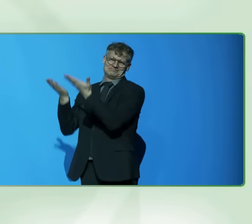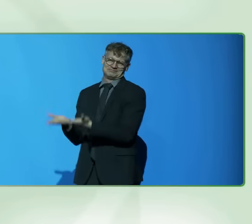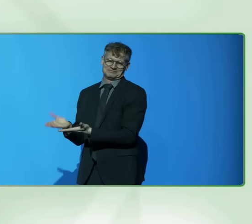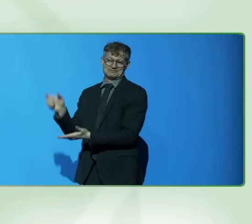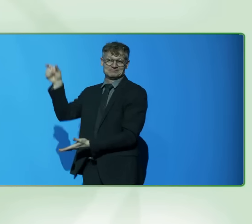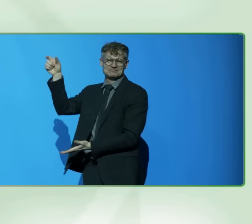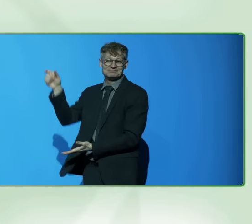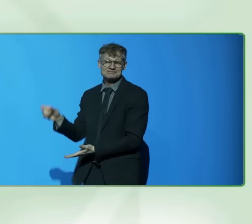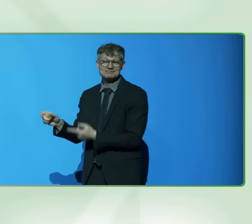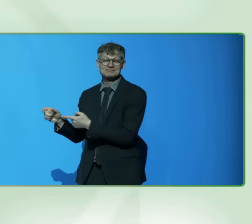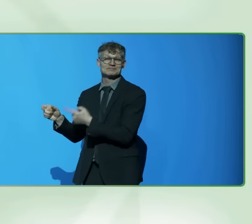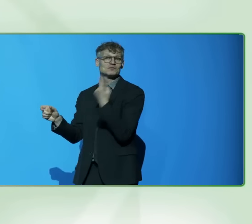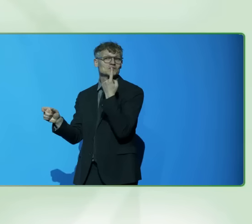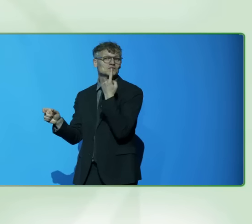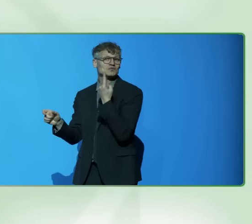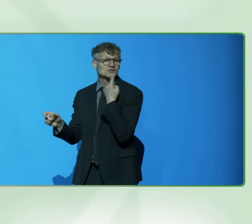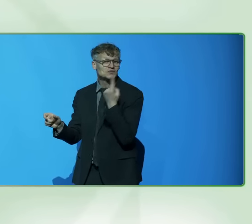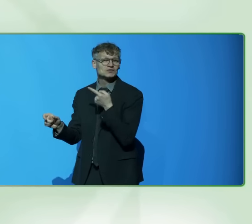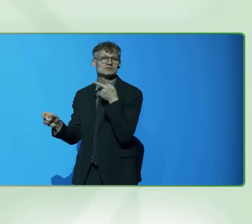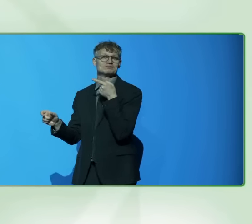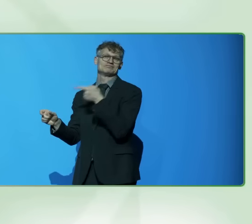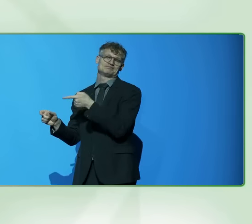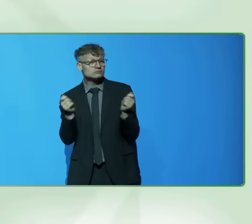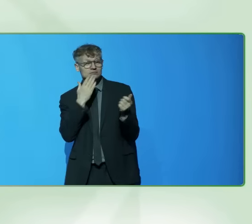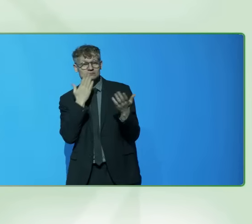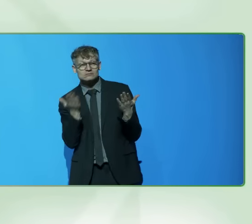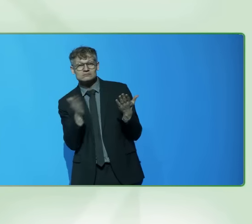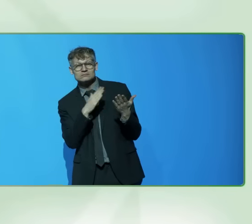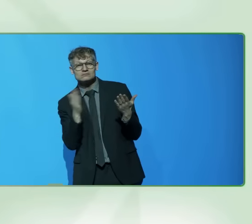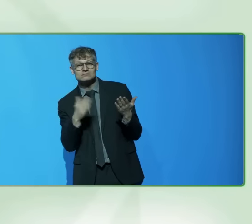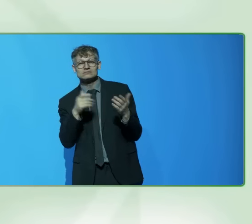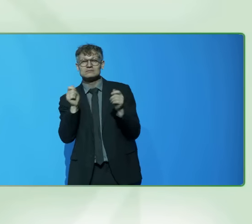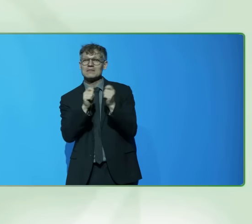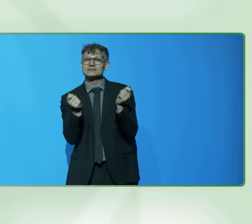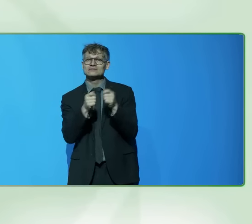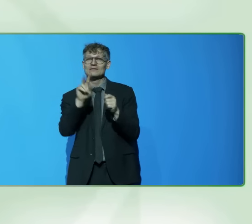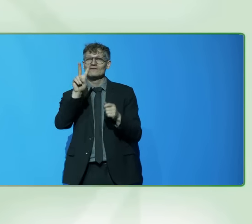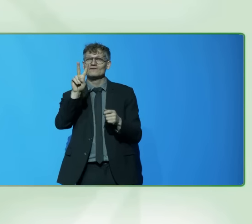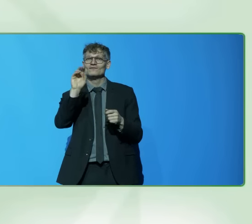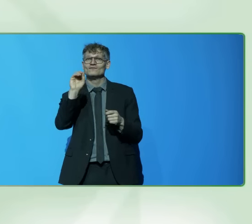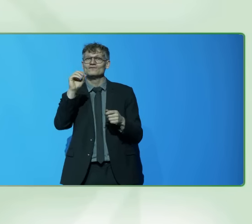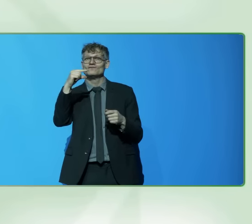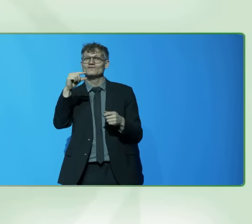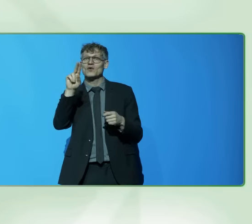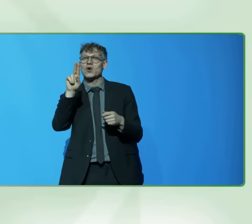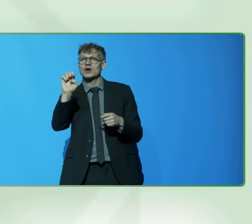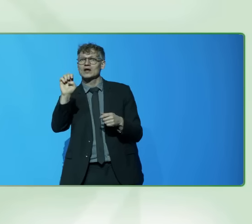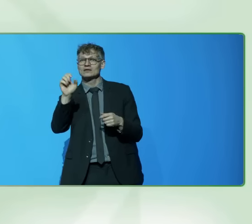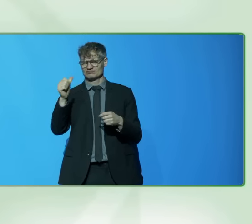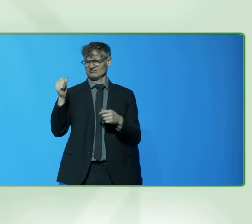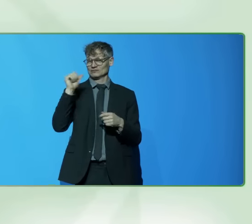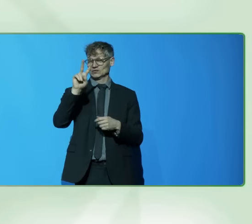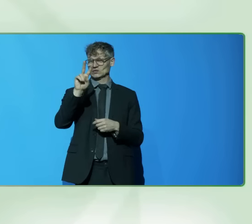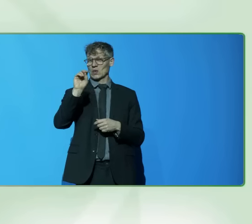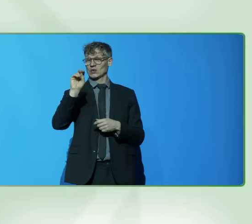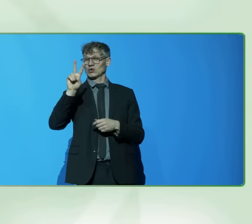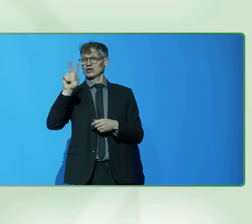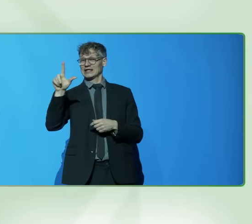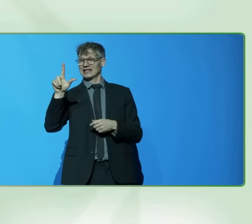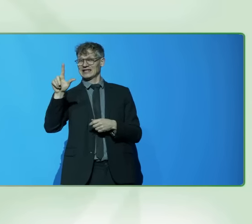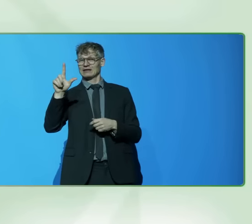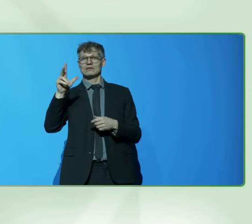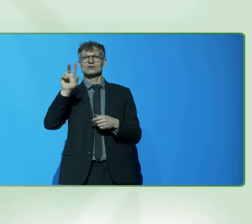This next speaker is someone that I had found when I just of British Vogue in 2023. Sinead Burke brought